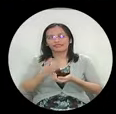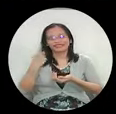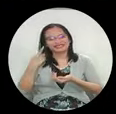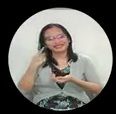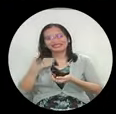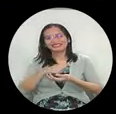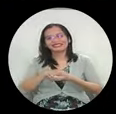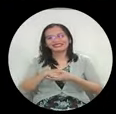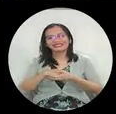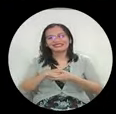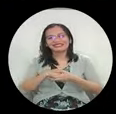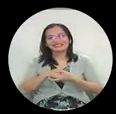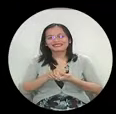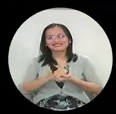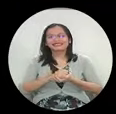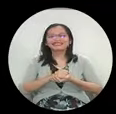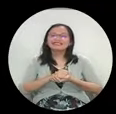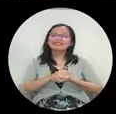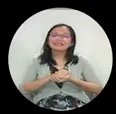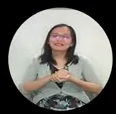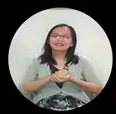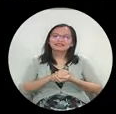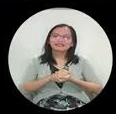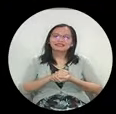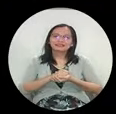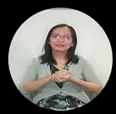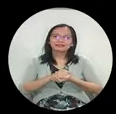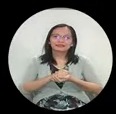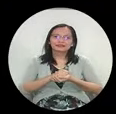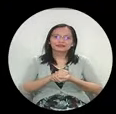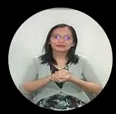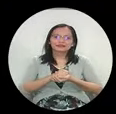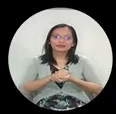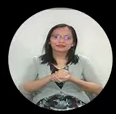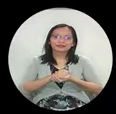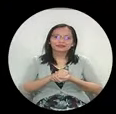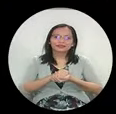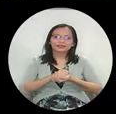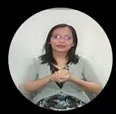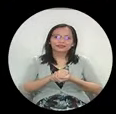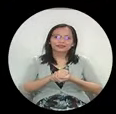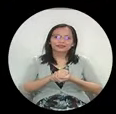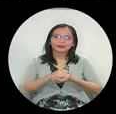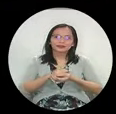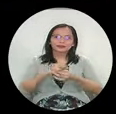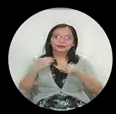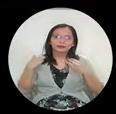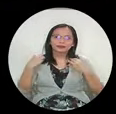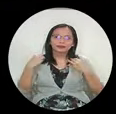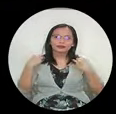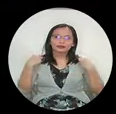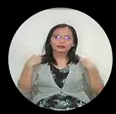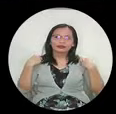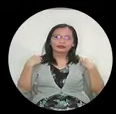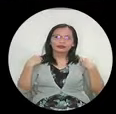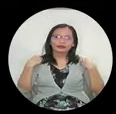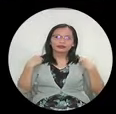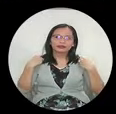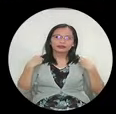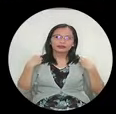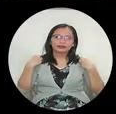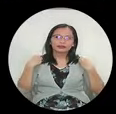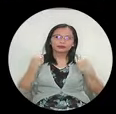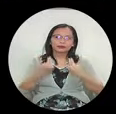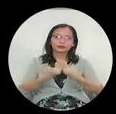Take heed therefore unto yourselves and to all the flock, to all the members, over the which the